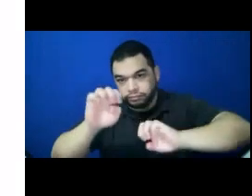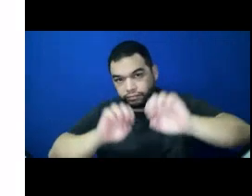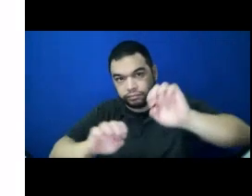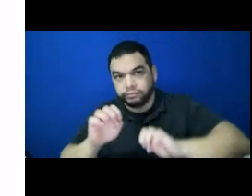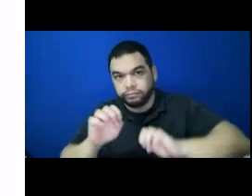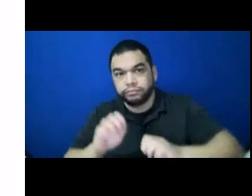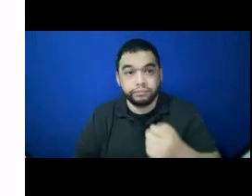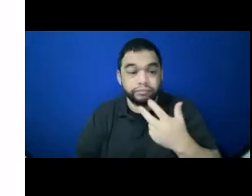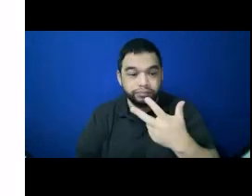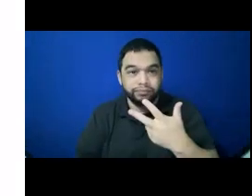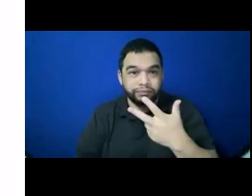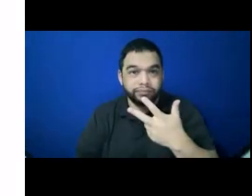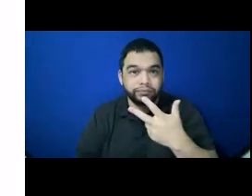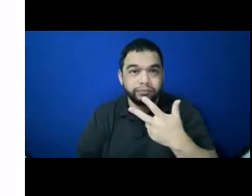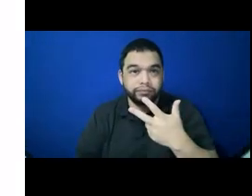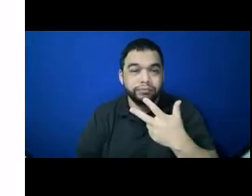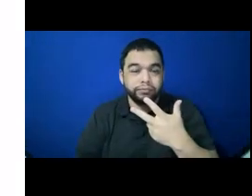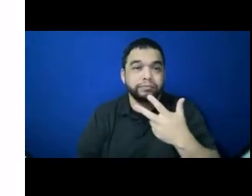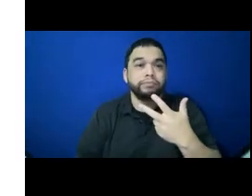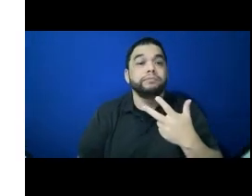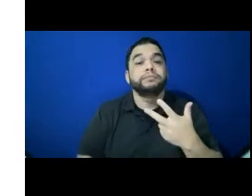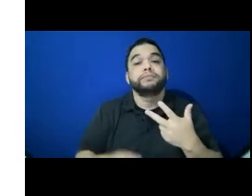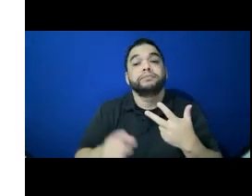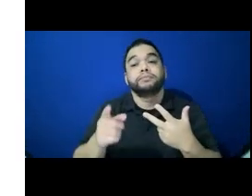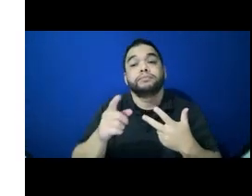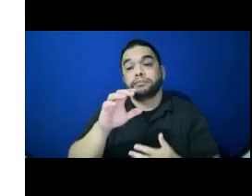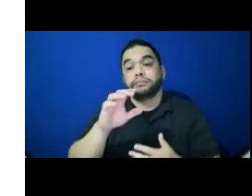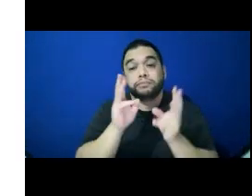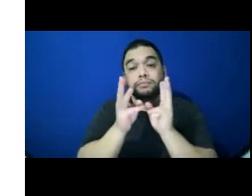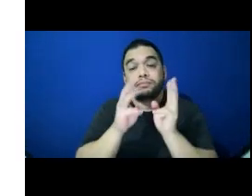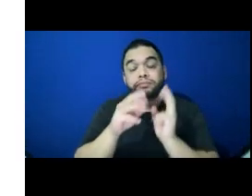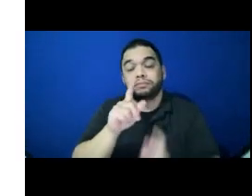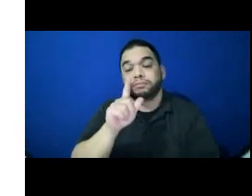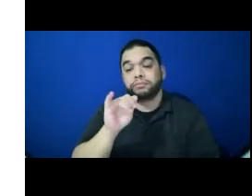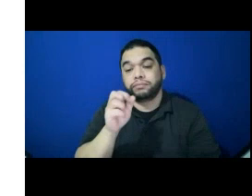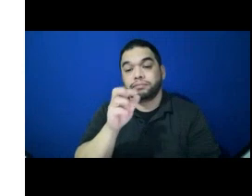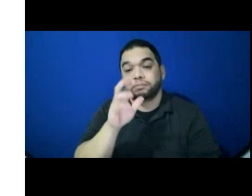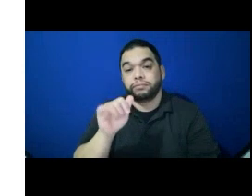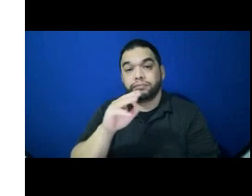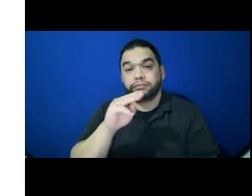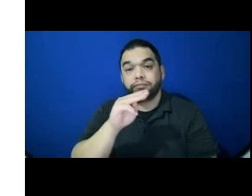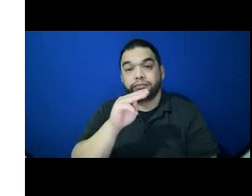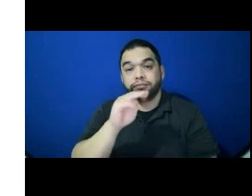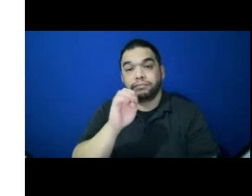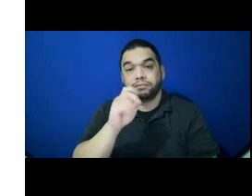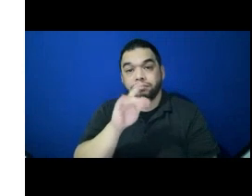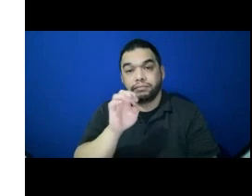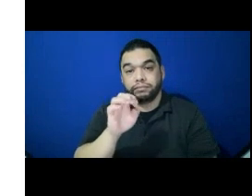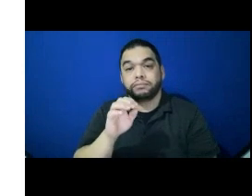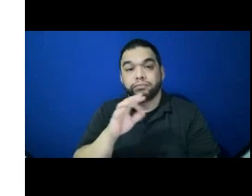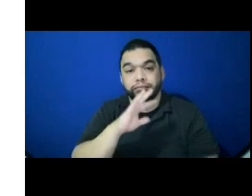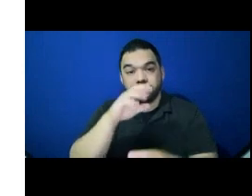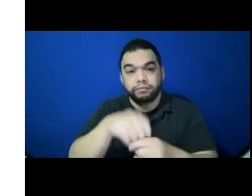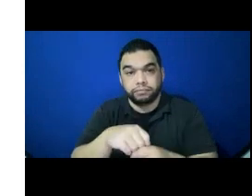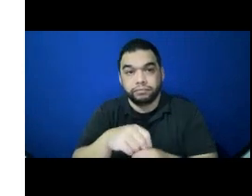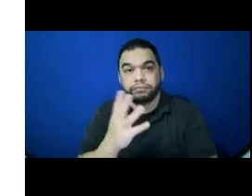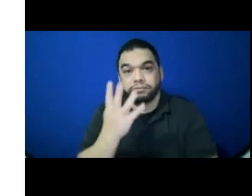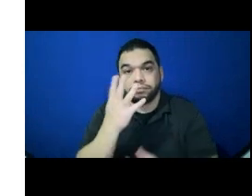the climate literacy module is one of those 4 learning components that are part of